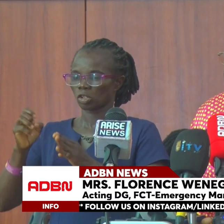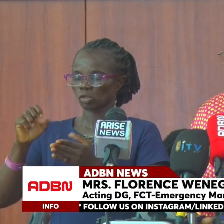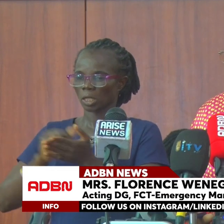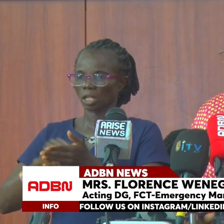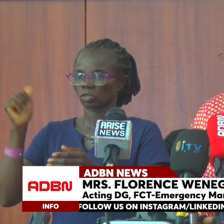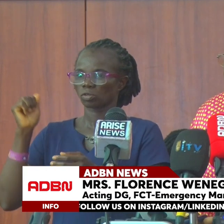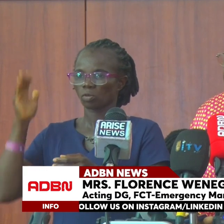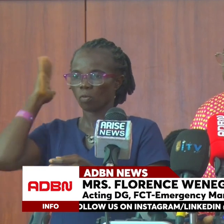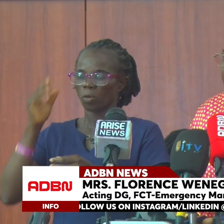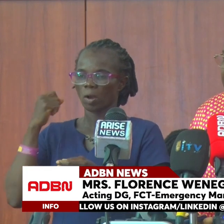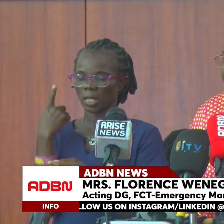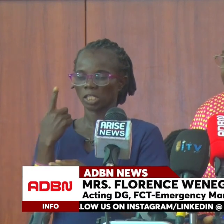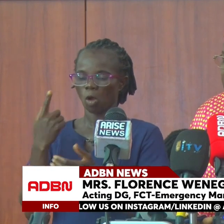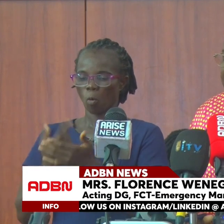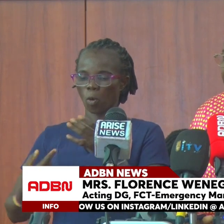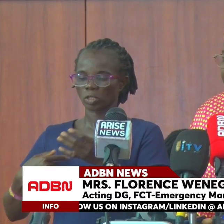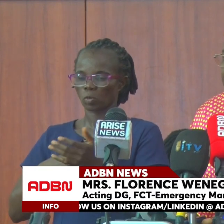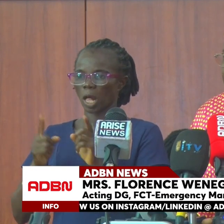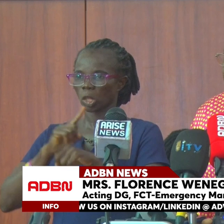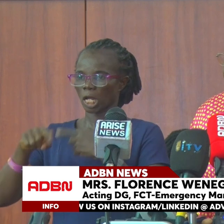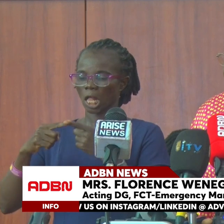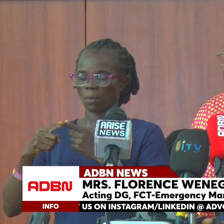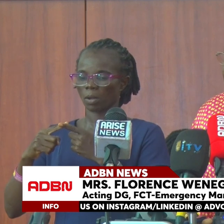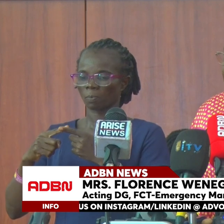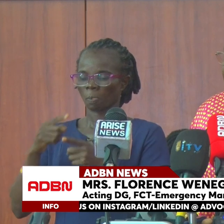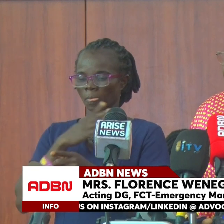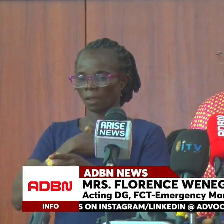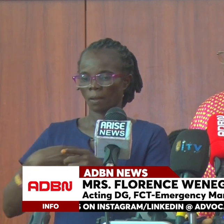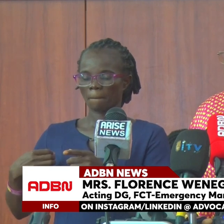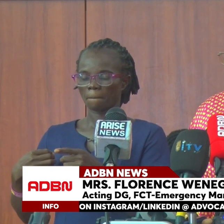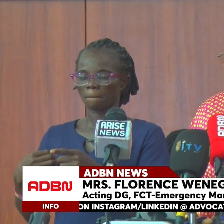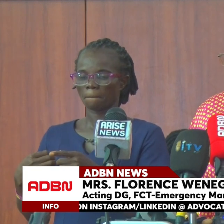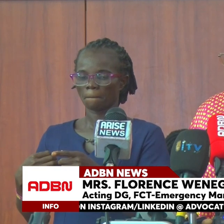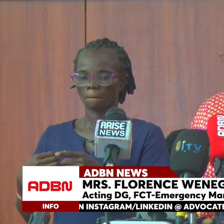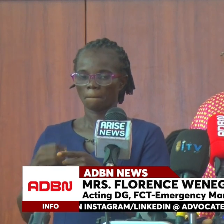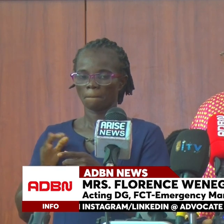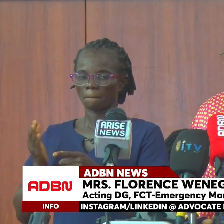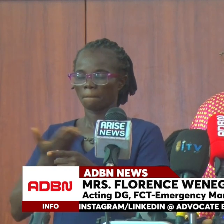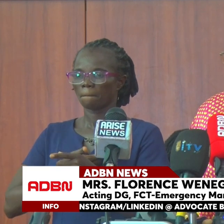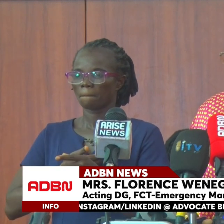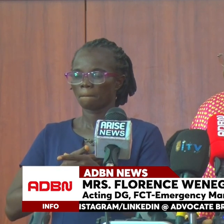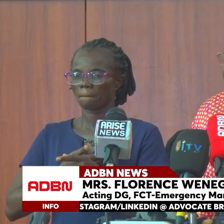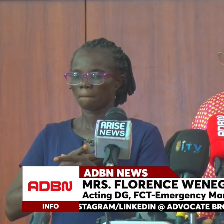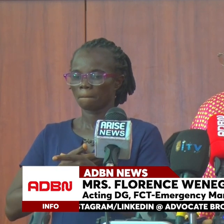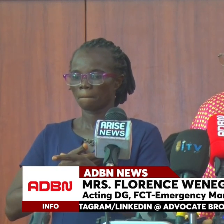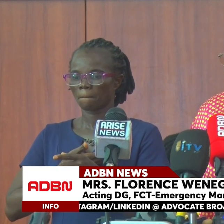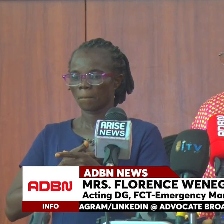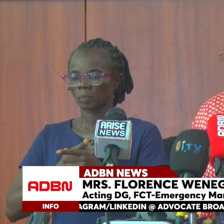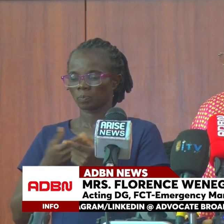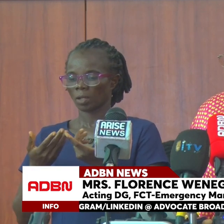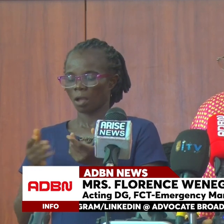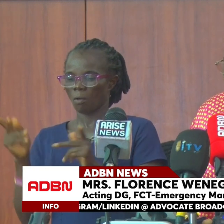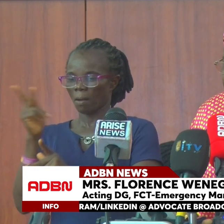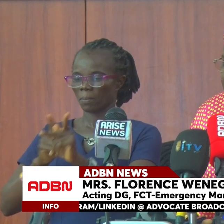you understand what we are talking about and our targeted